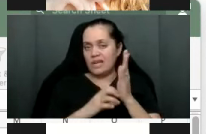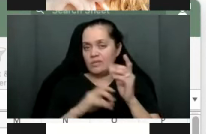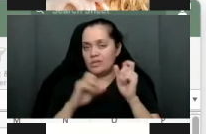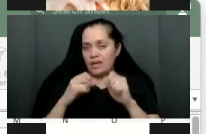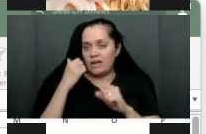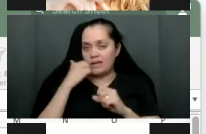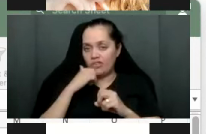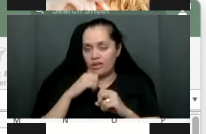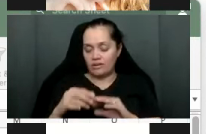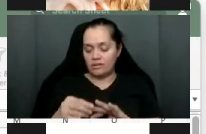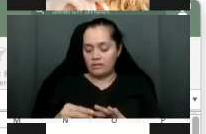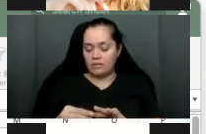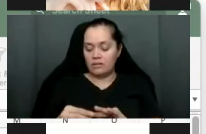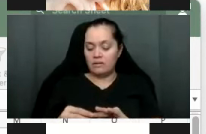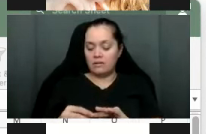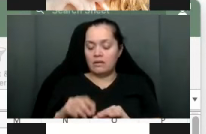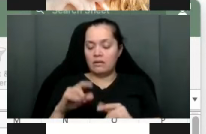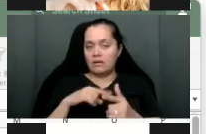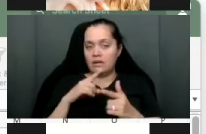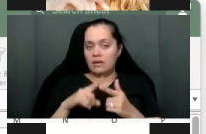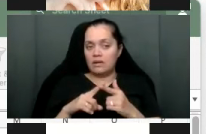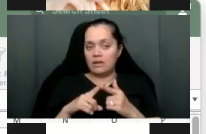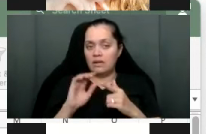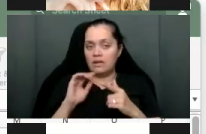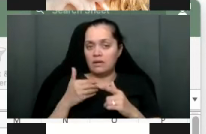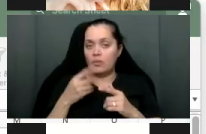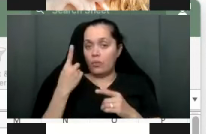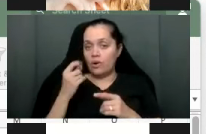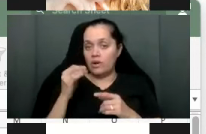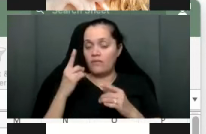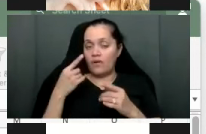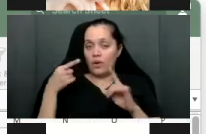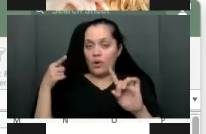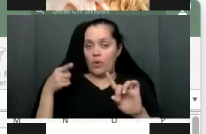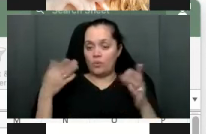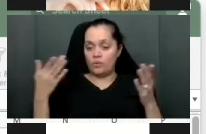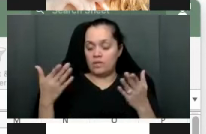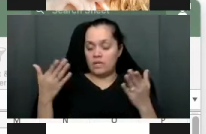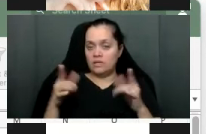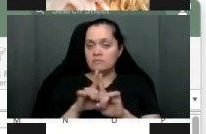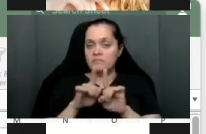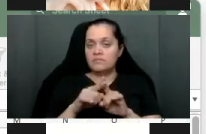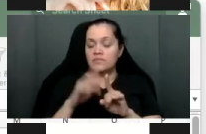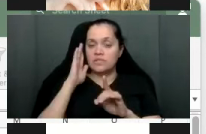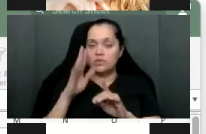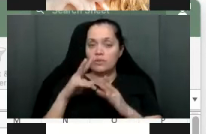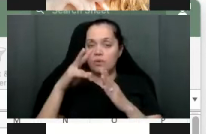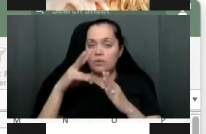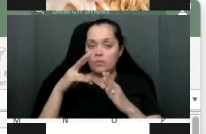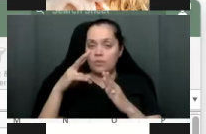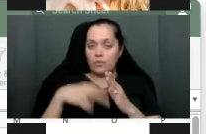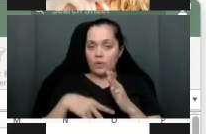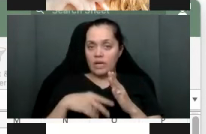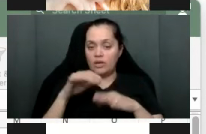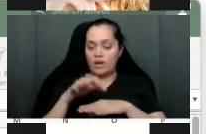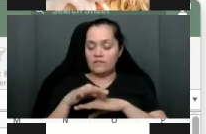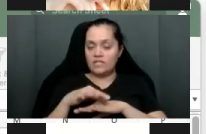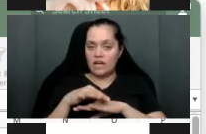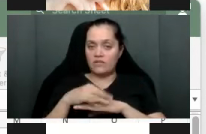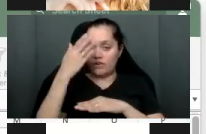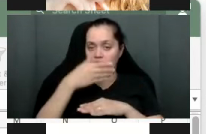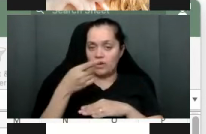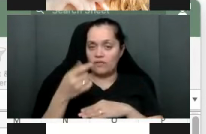day. And that is one of our ultimate goals, is that you would have geography in front